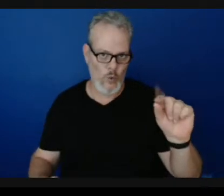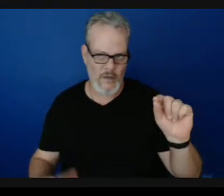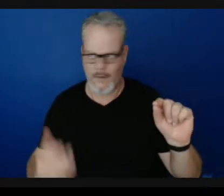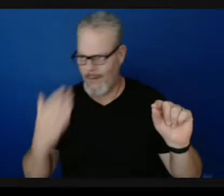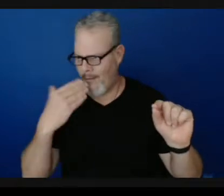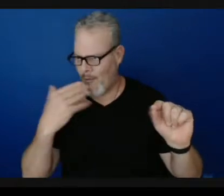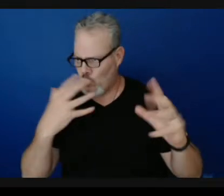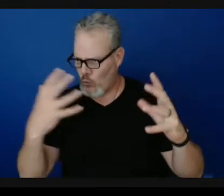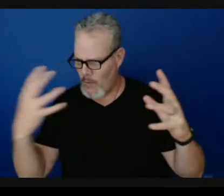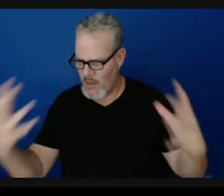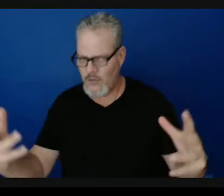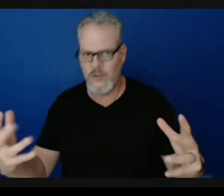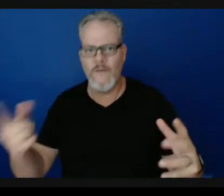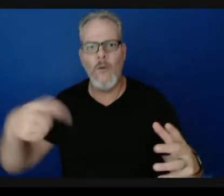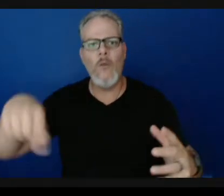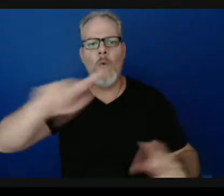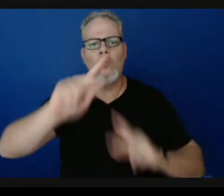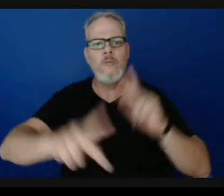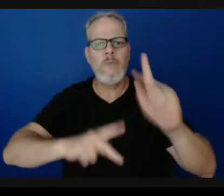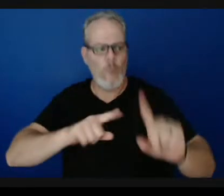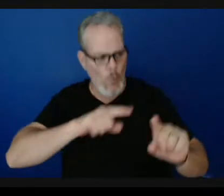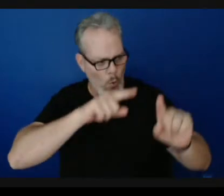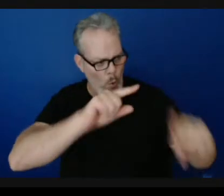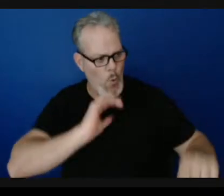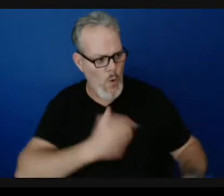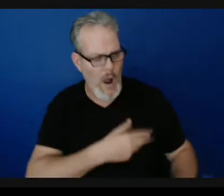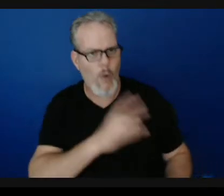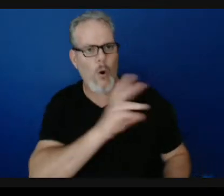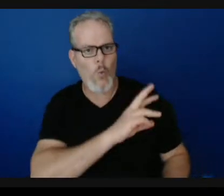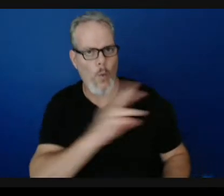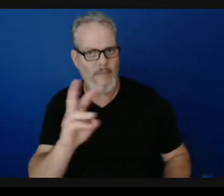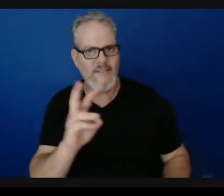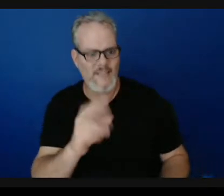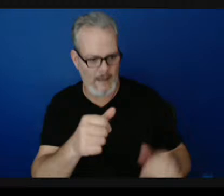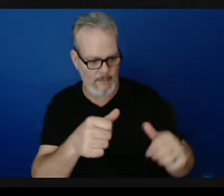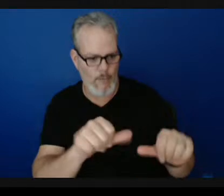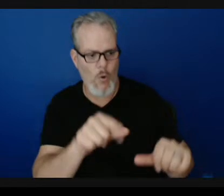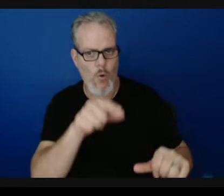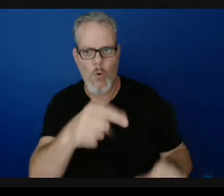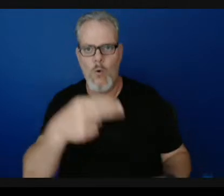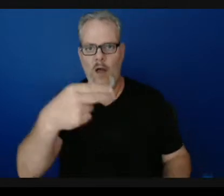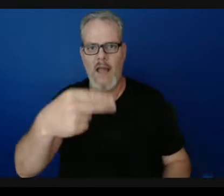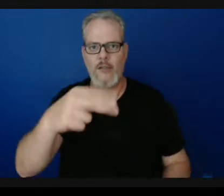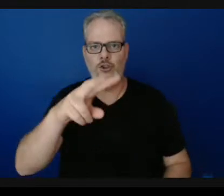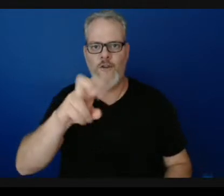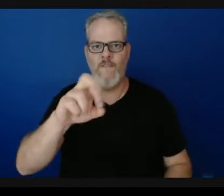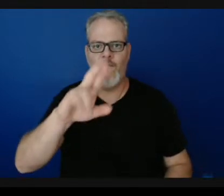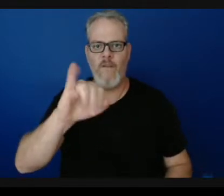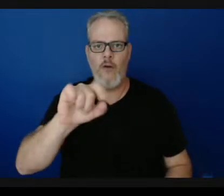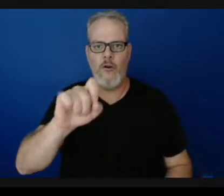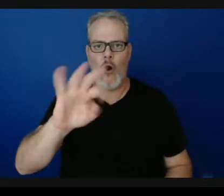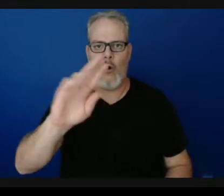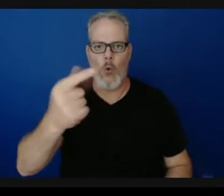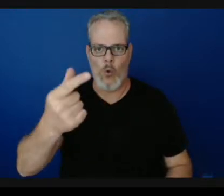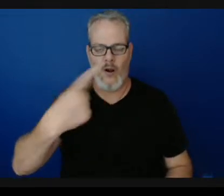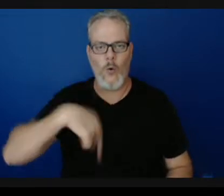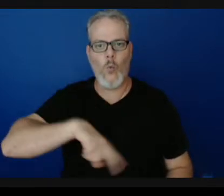much to those that go over to our site at hveri.org/donate. You can donate there. We are a